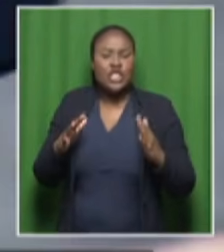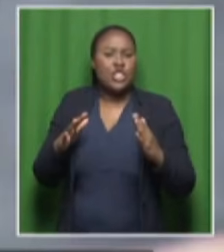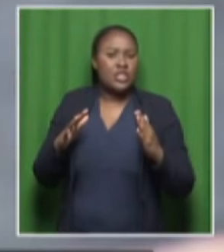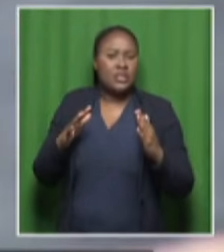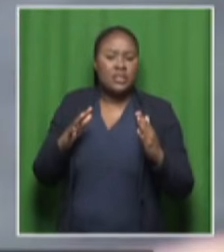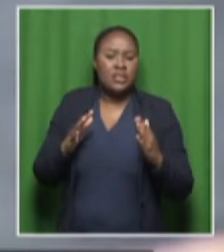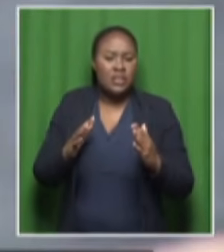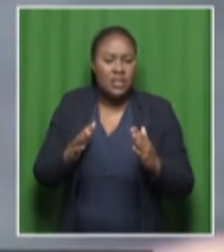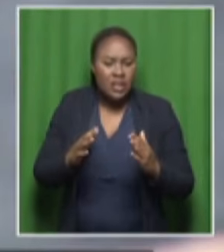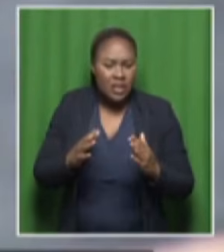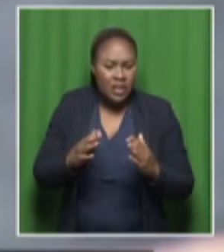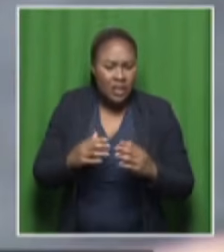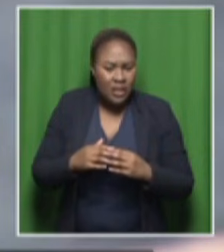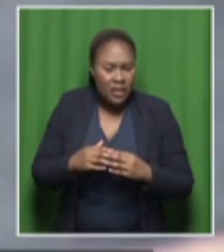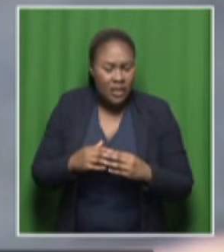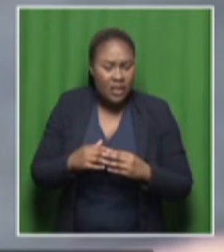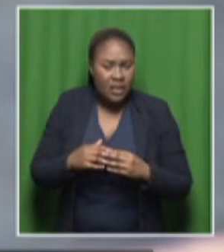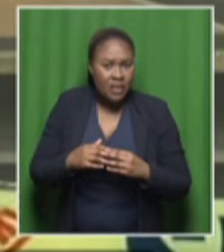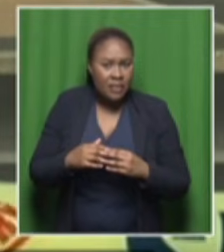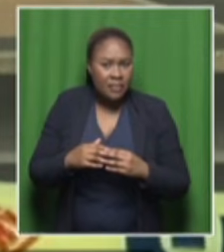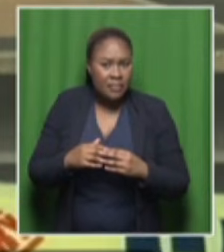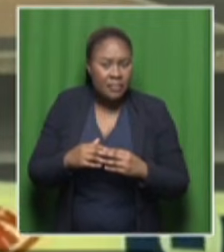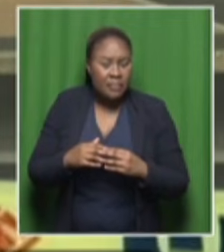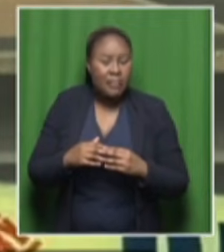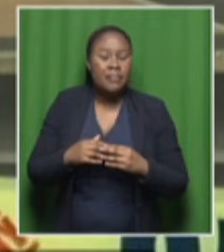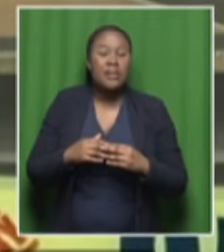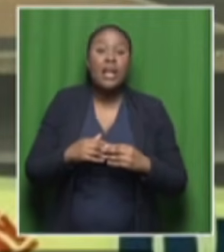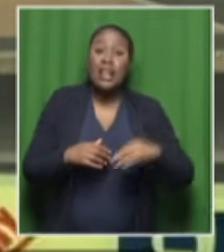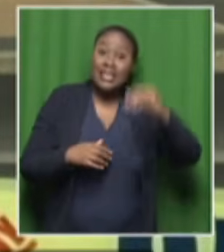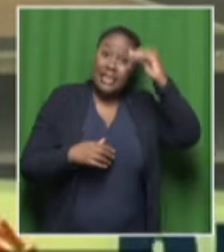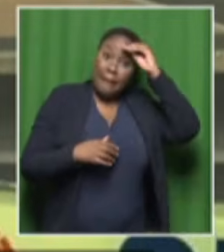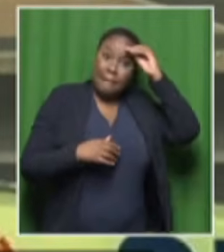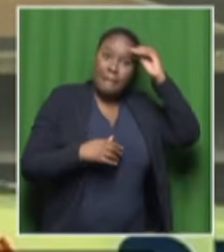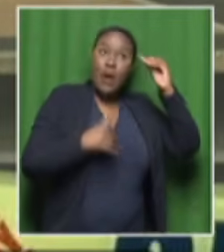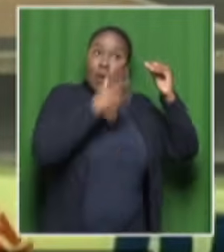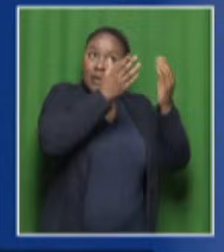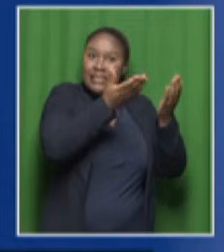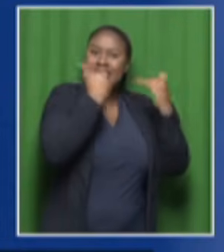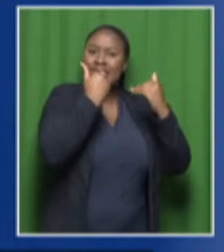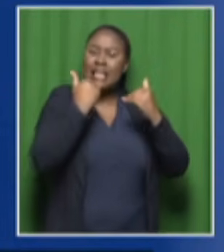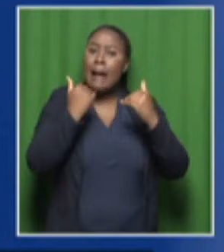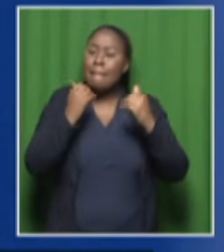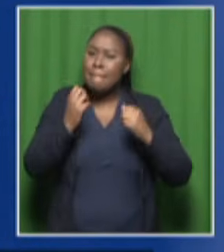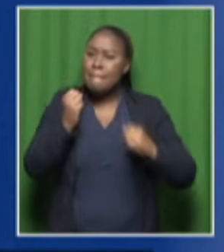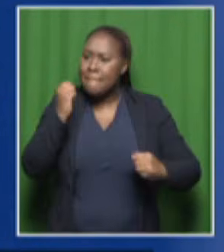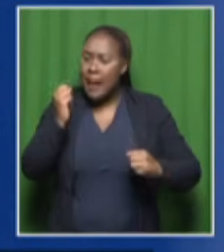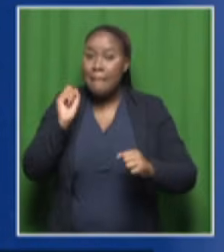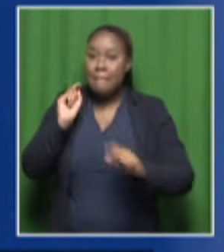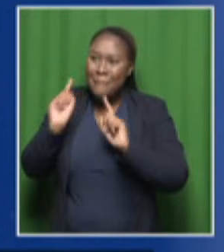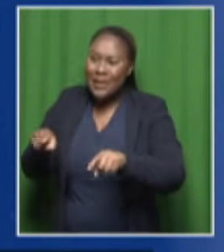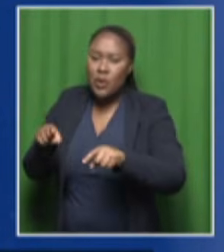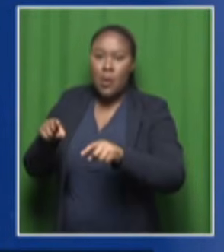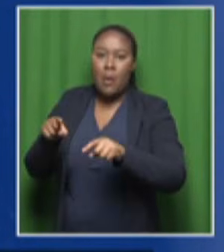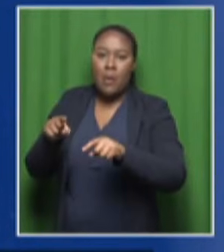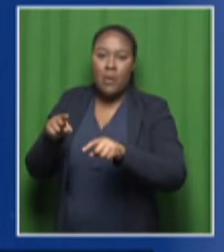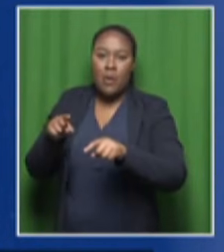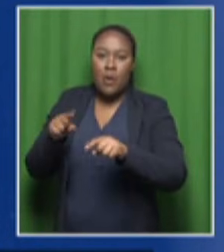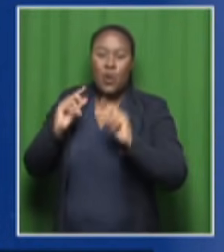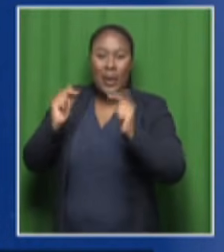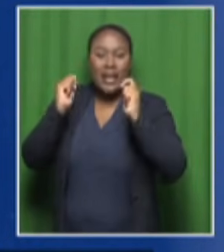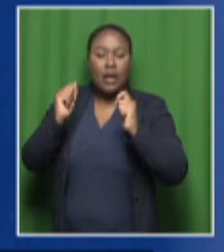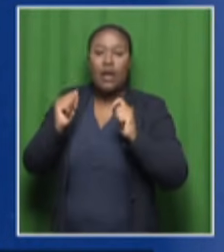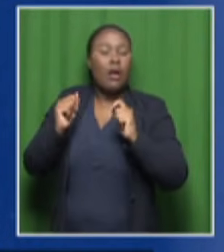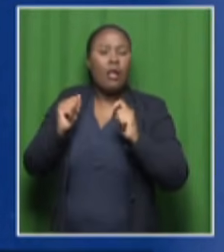the sepsis intervention, it's always very slow. So when we say that the executive authority we